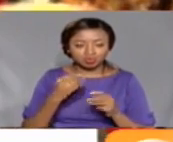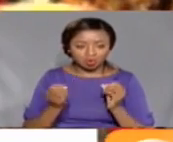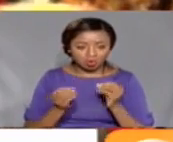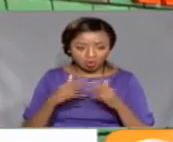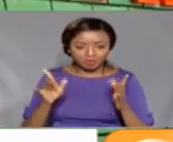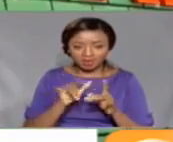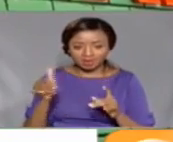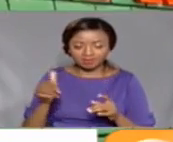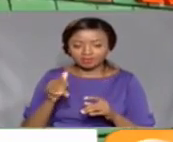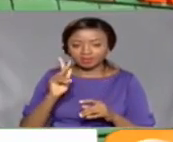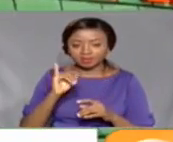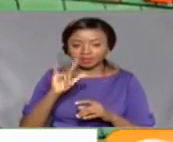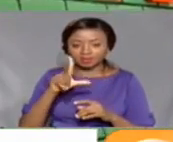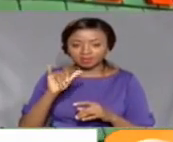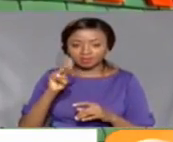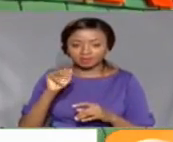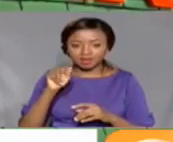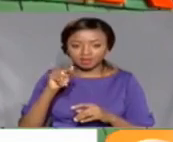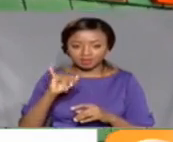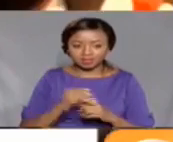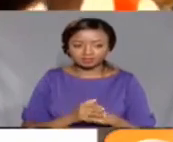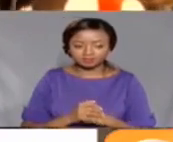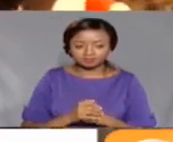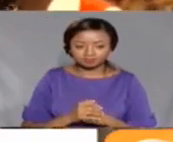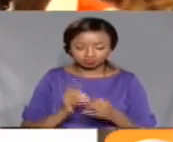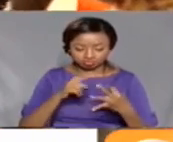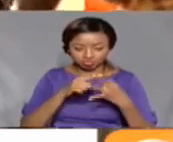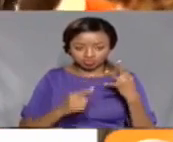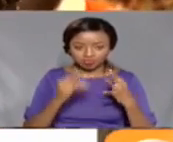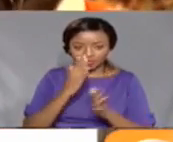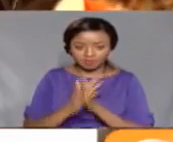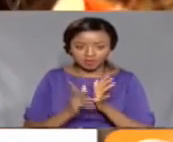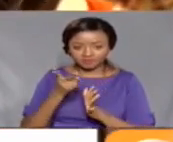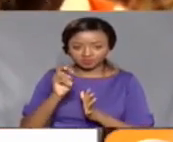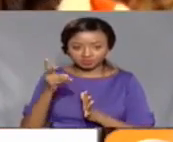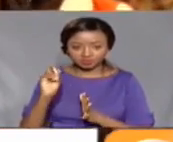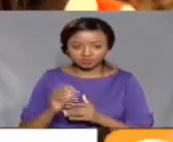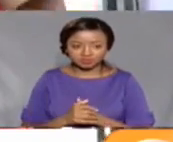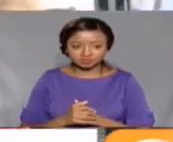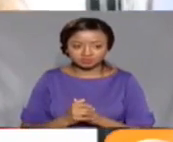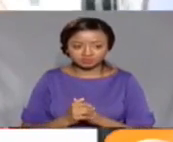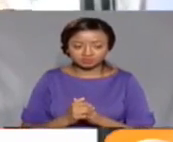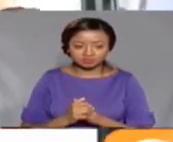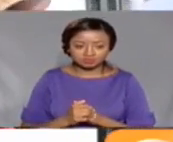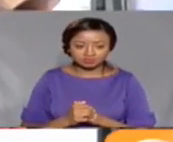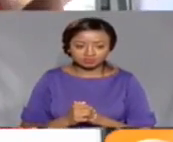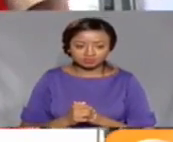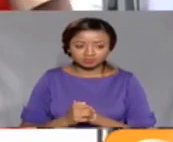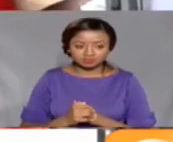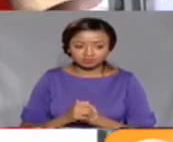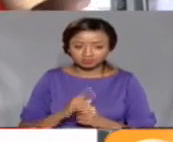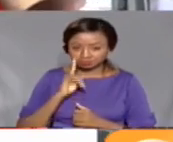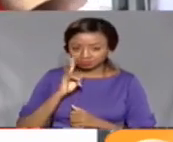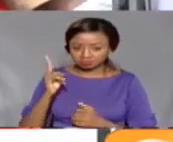there should be another store coming up in this area. So that's our plan for 2020 as of today. Yeah. Fresh from a merger